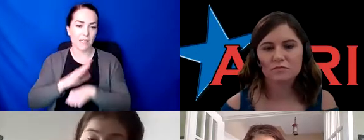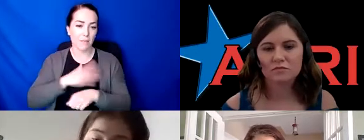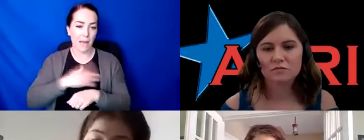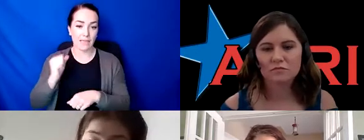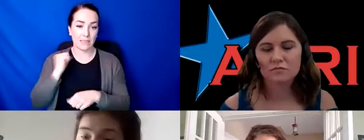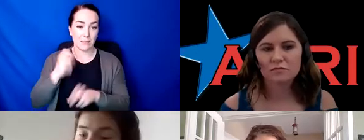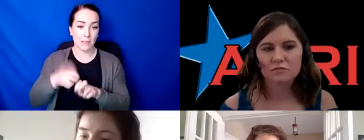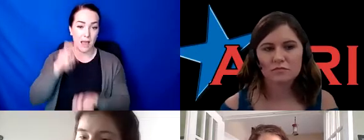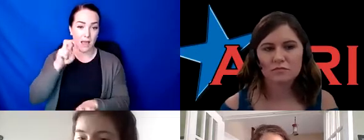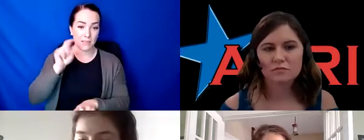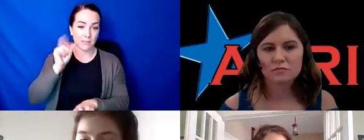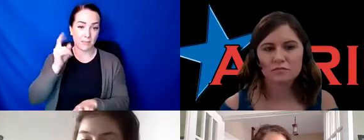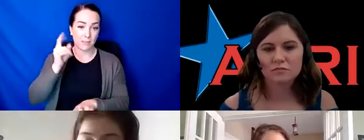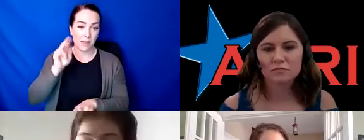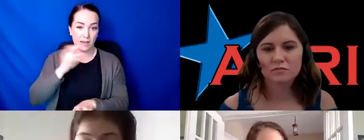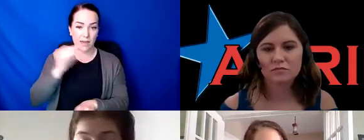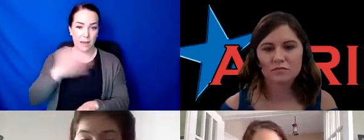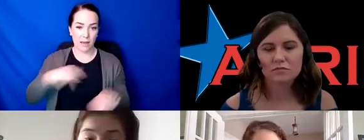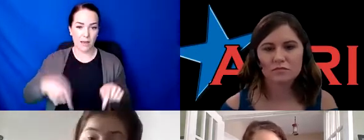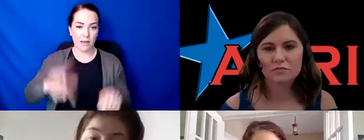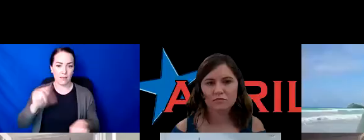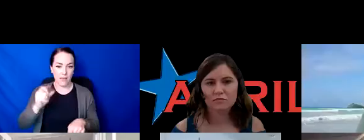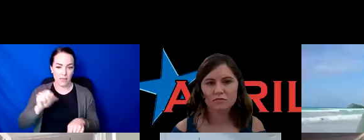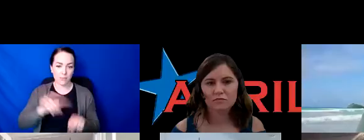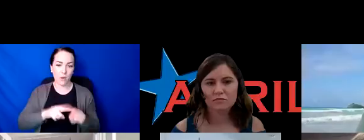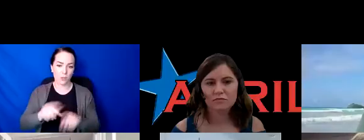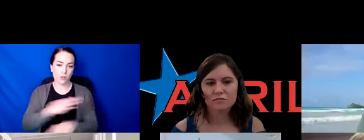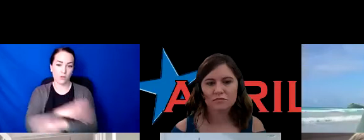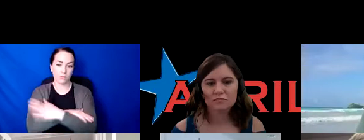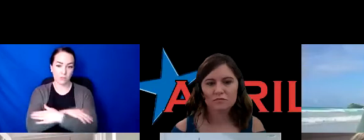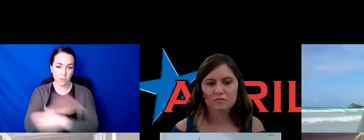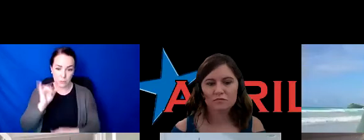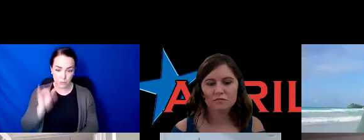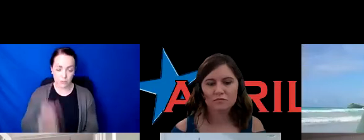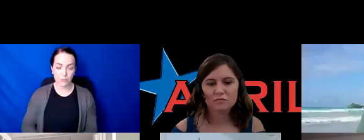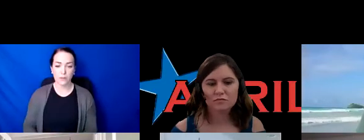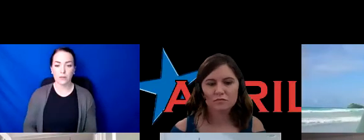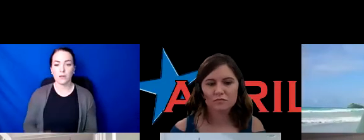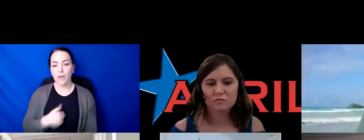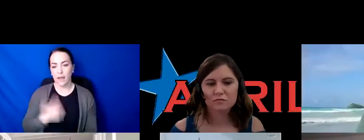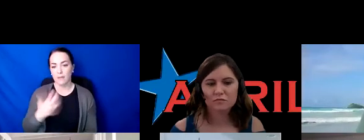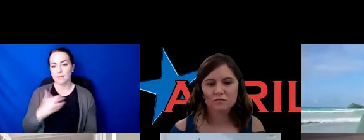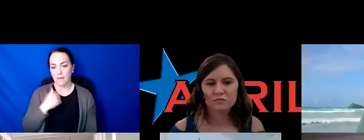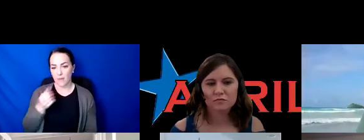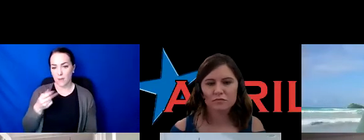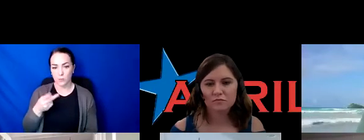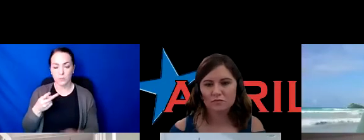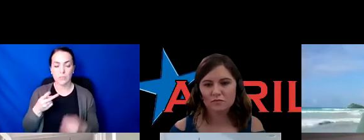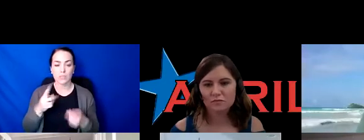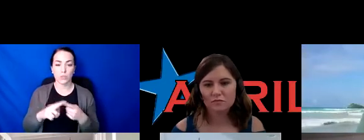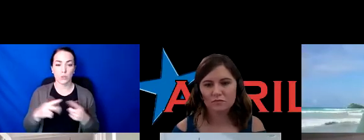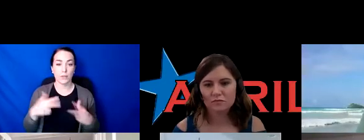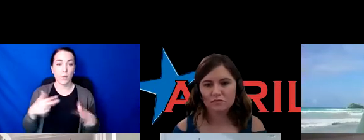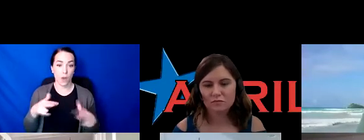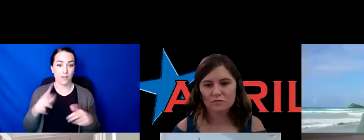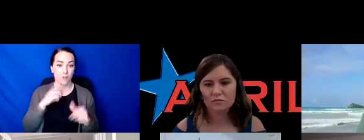and multiple other limbs. I have had the opportunity to be walking for the first time